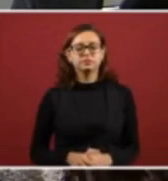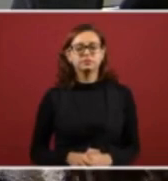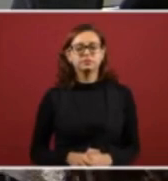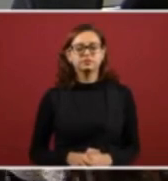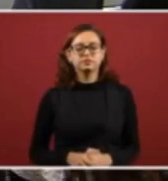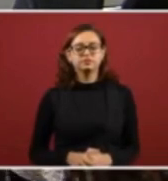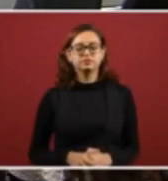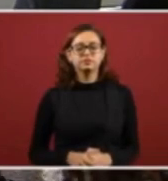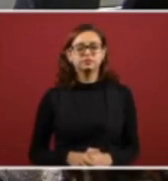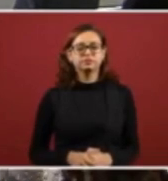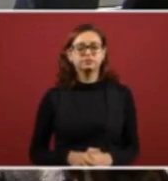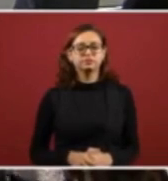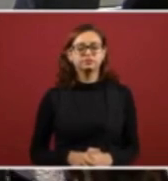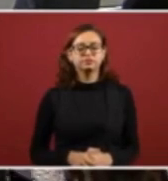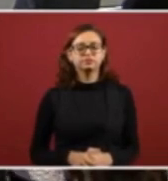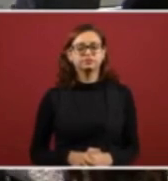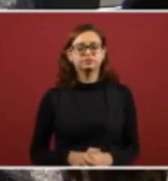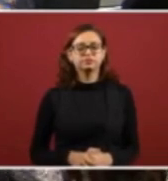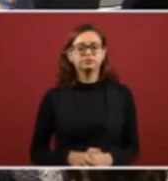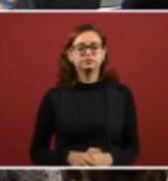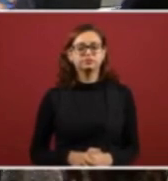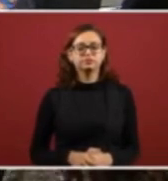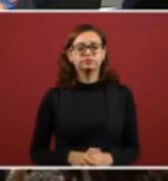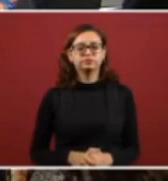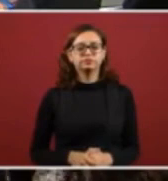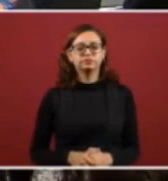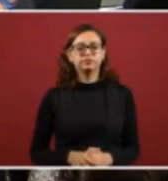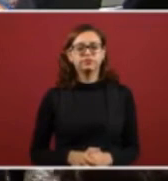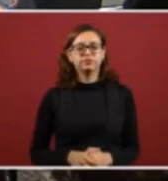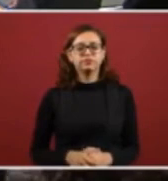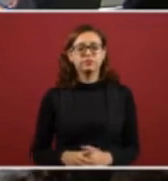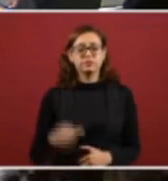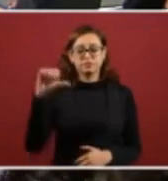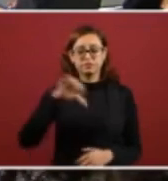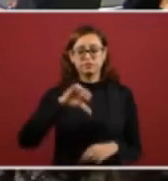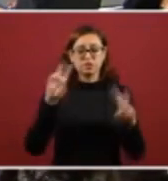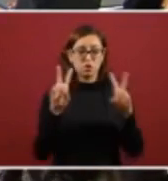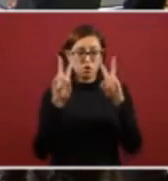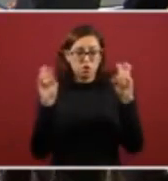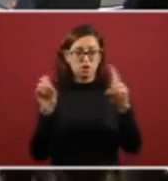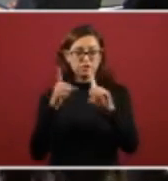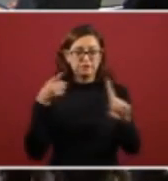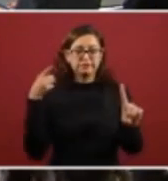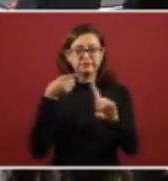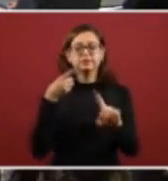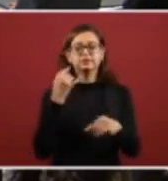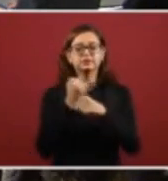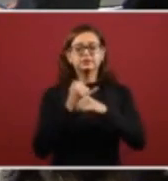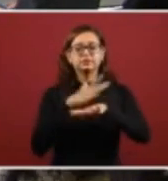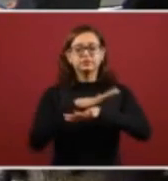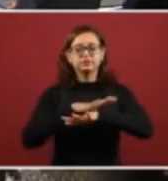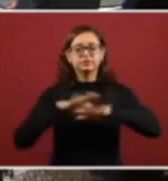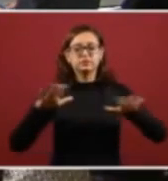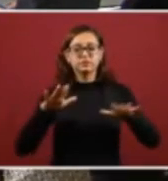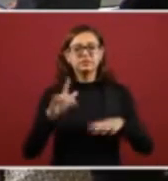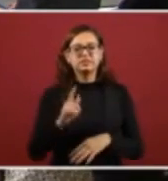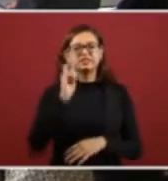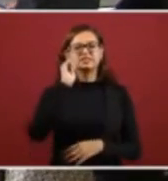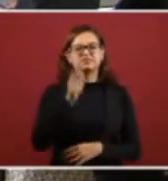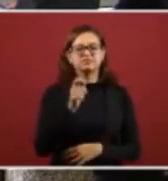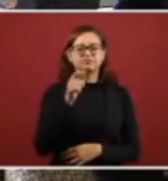Bueno, el día de hoy, so he says today, vamos a informar sobre una fuga de